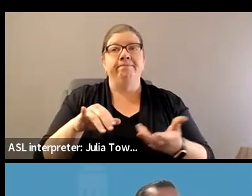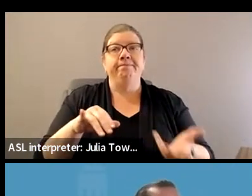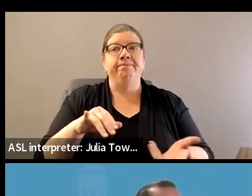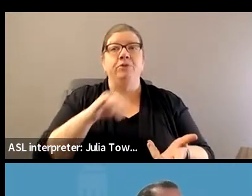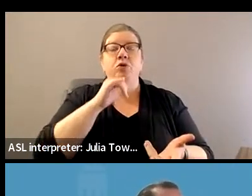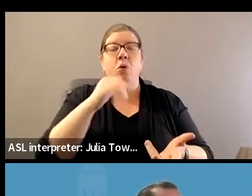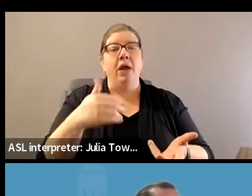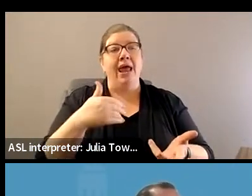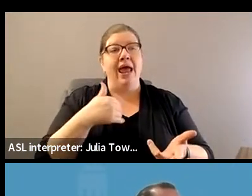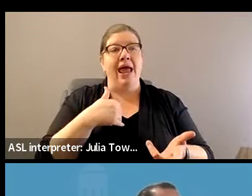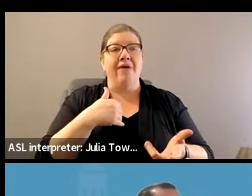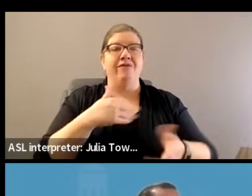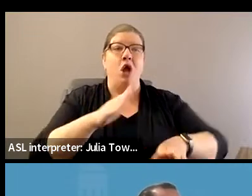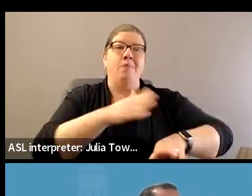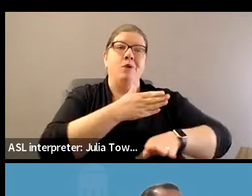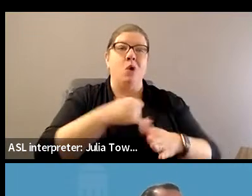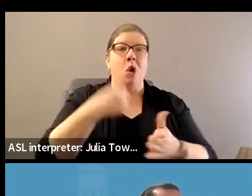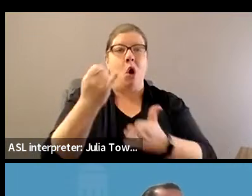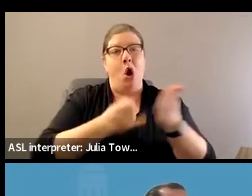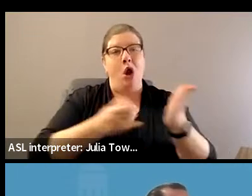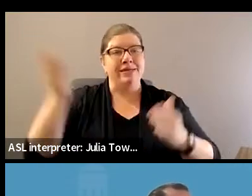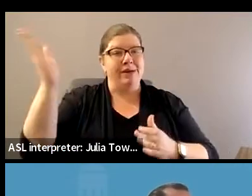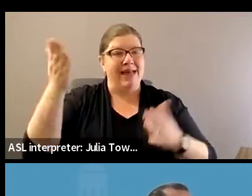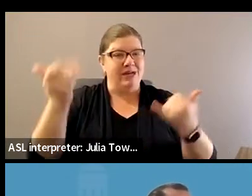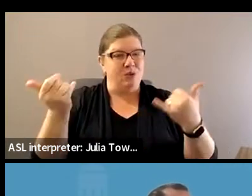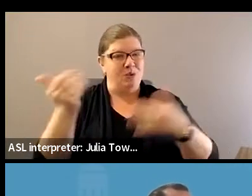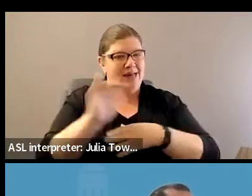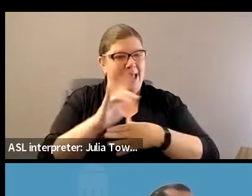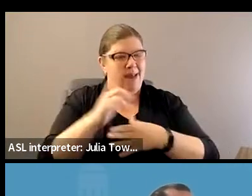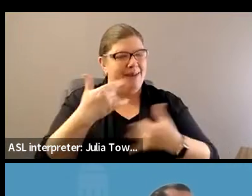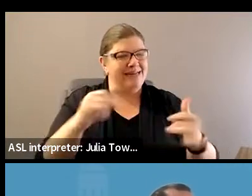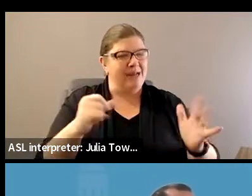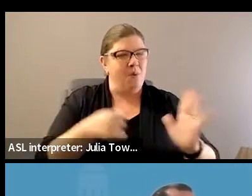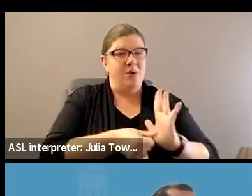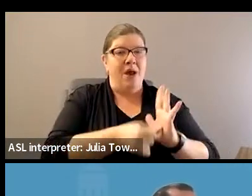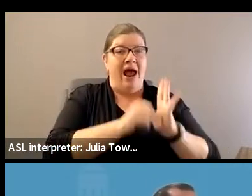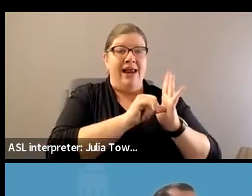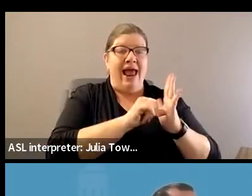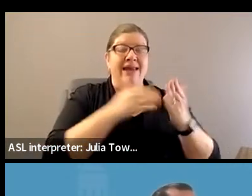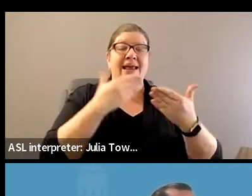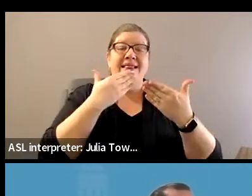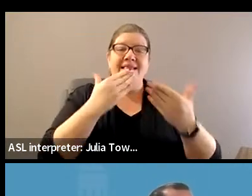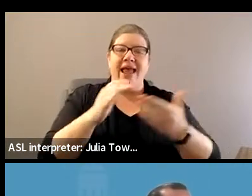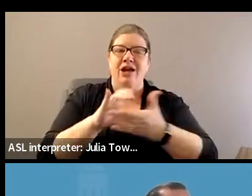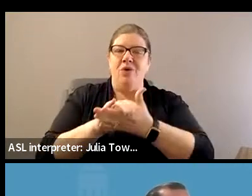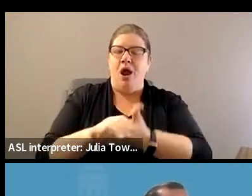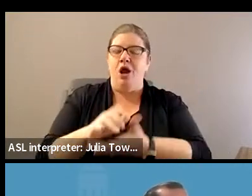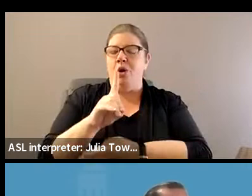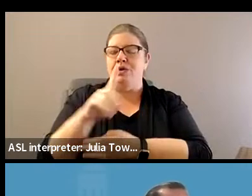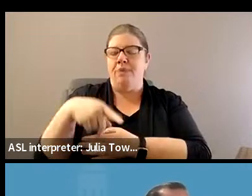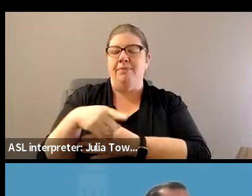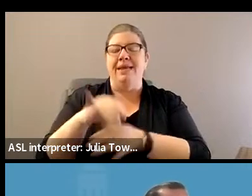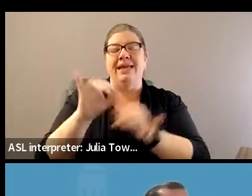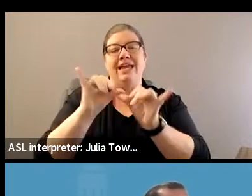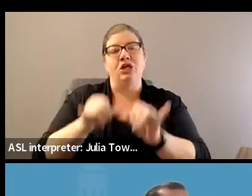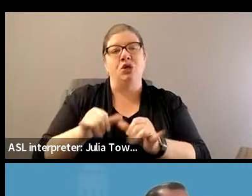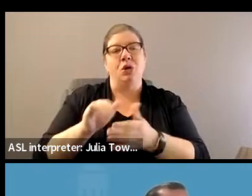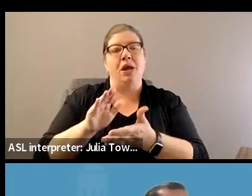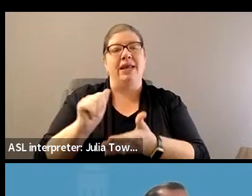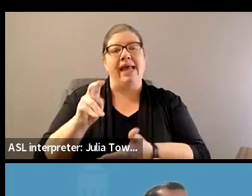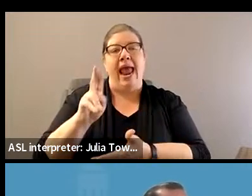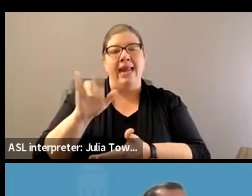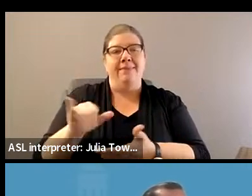a music or arts presentation today, but I do want to highlight and thank and congratulate the Dos Pueblos Engineering Academy